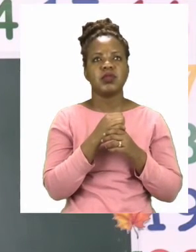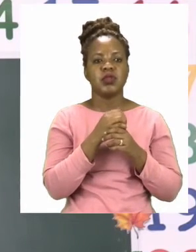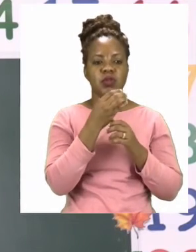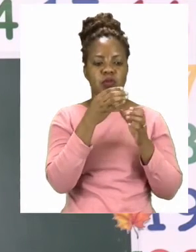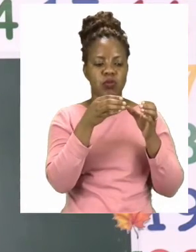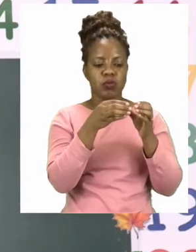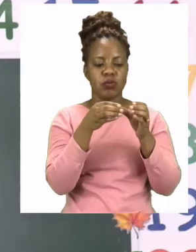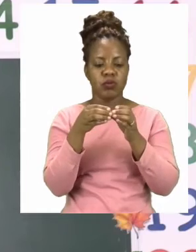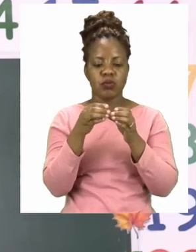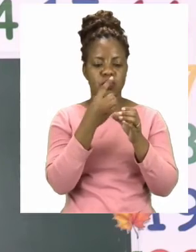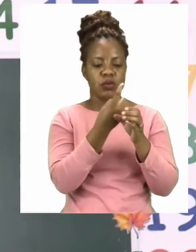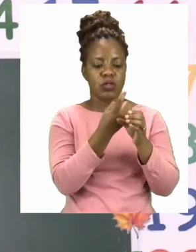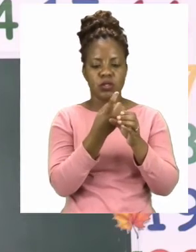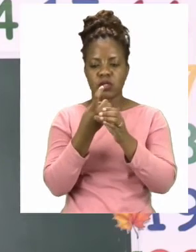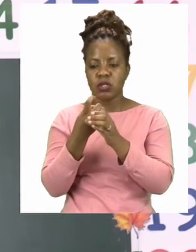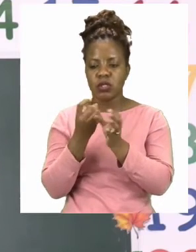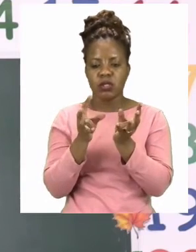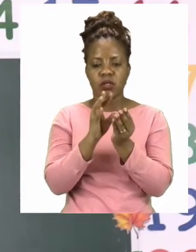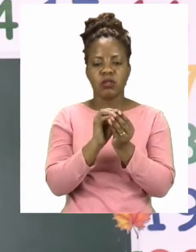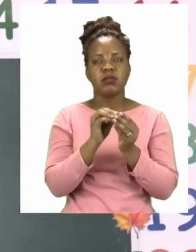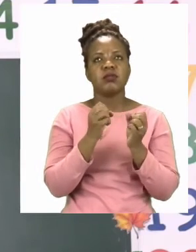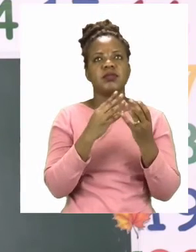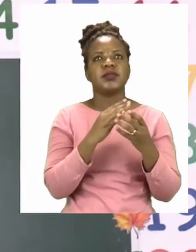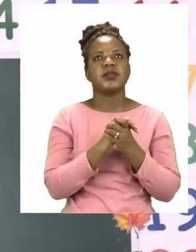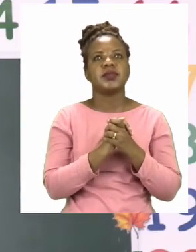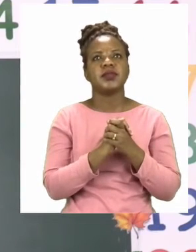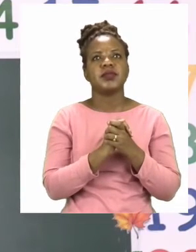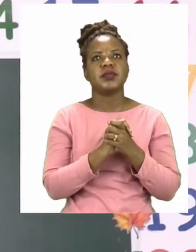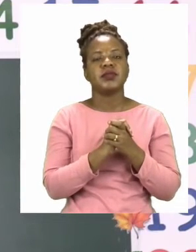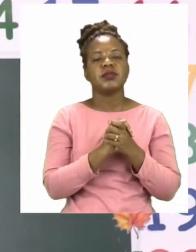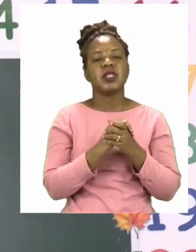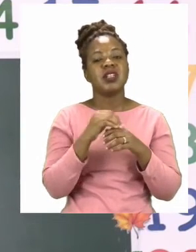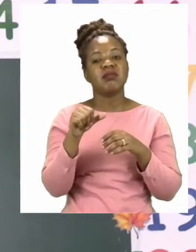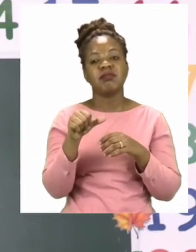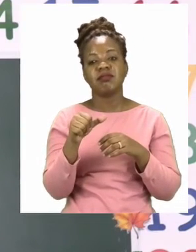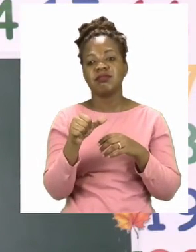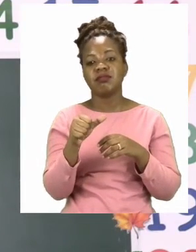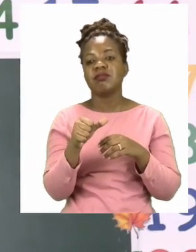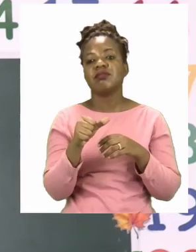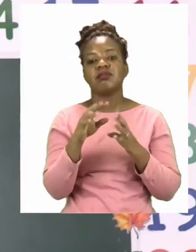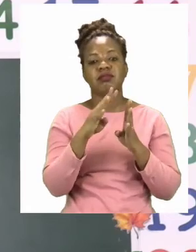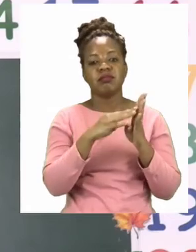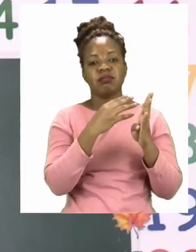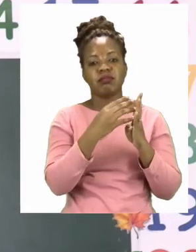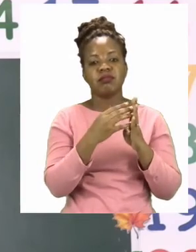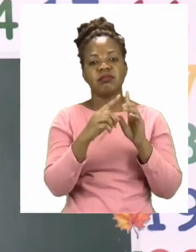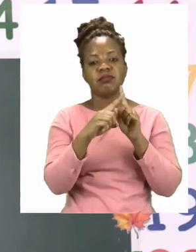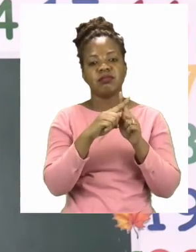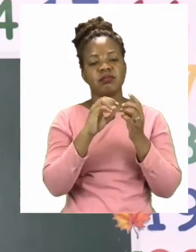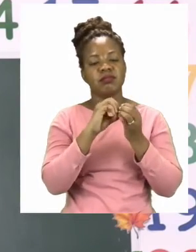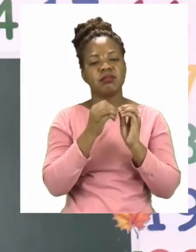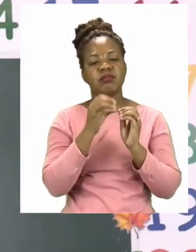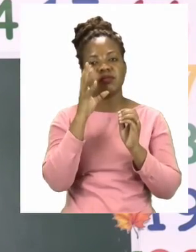I'm going to leave that one for you and the rest of the times table. Now we're going to move on to number 2 of our